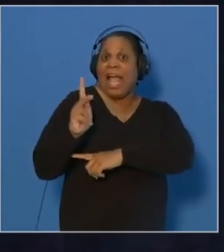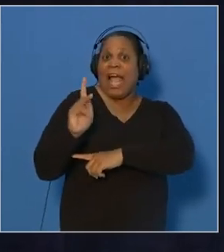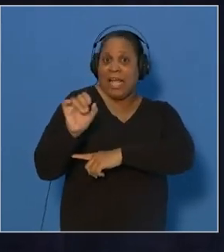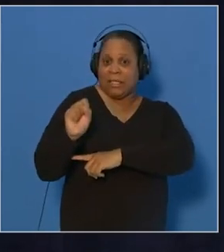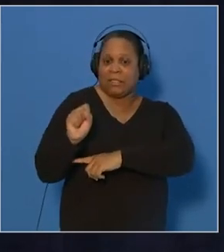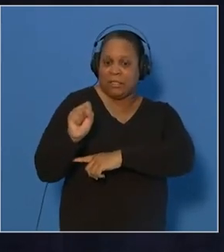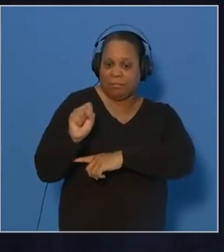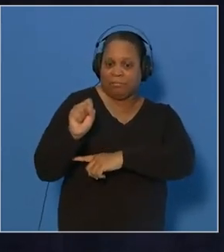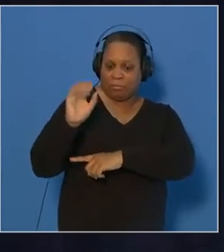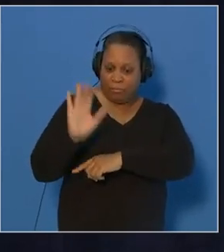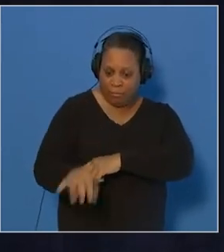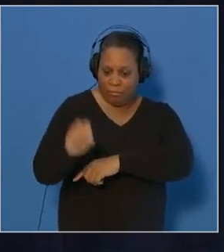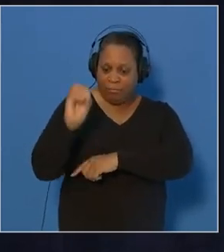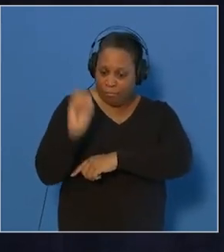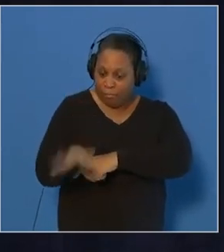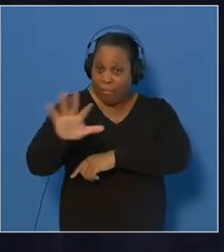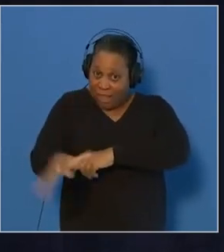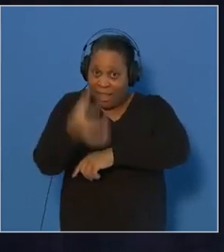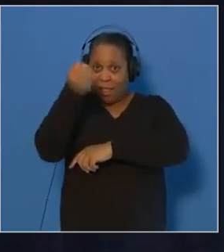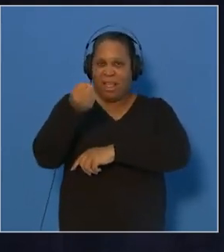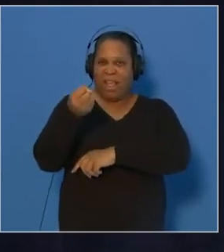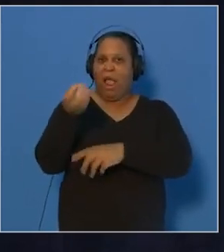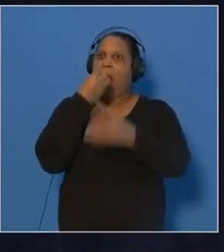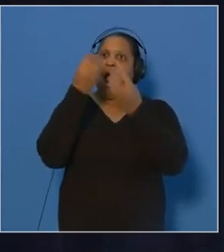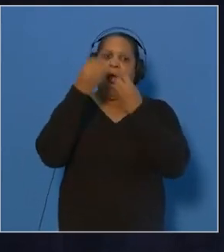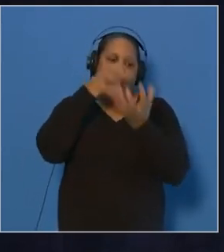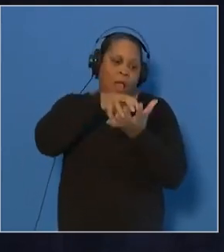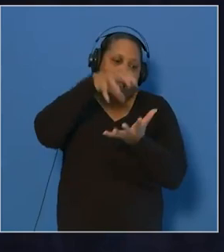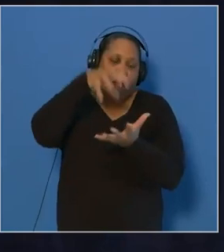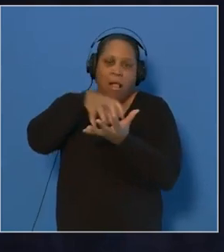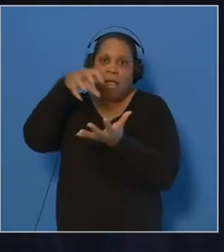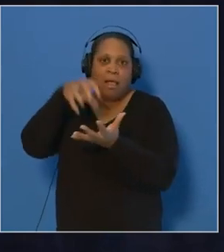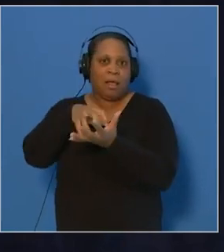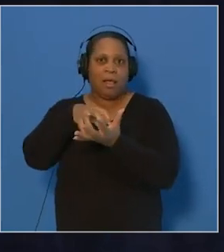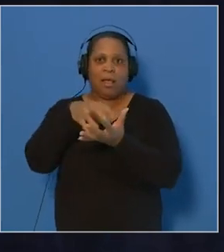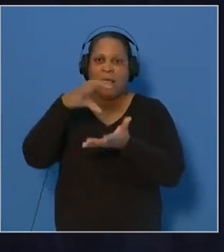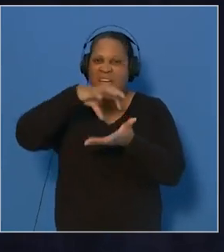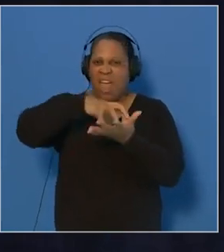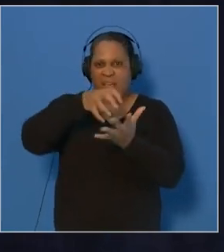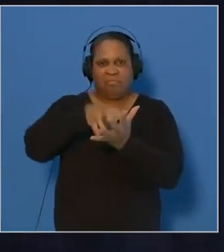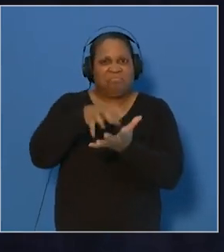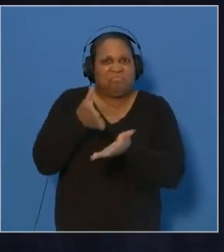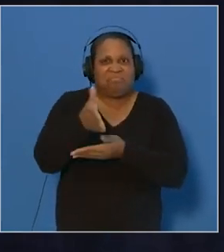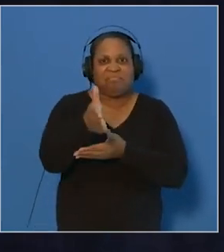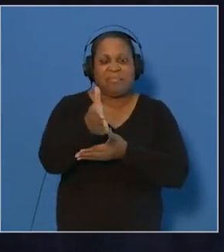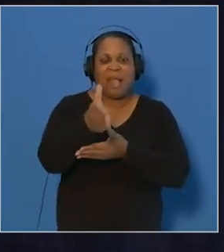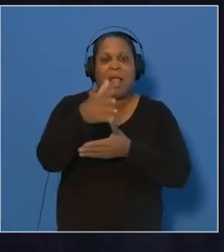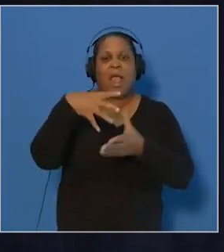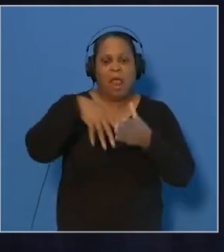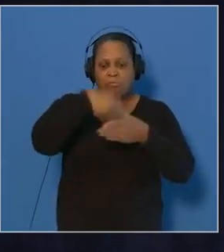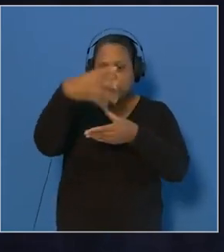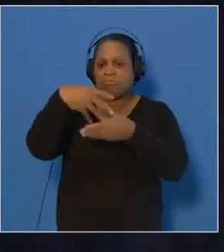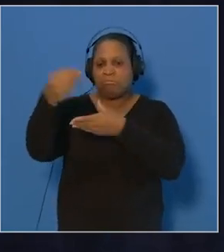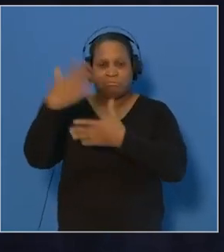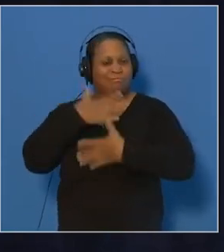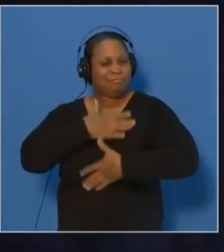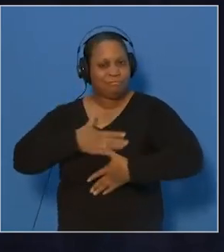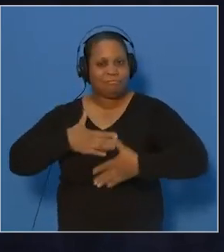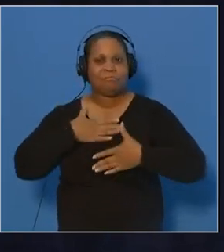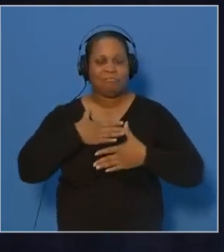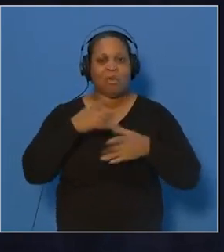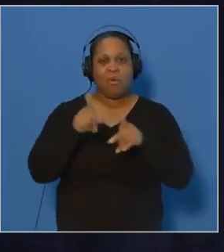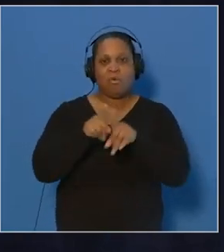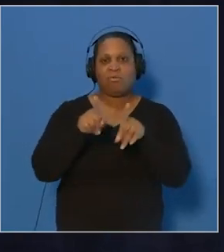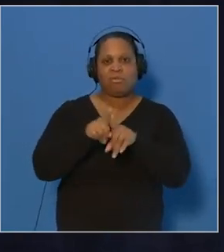hot cross buns and fish cakes, and simply enjoying the outdoors. It is also a time to warmly